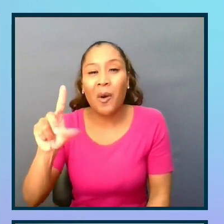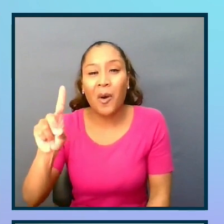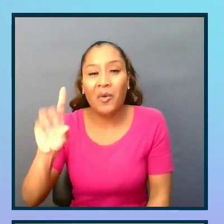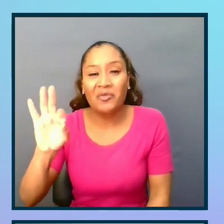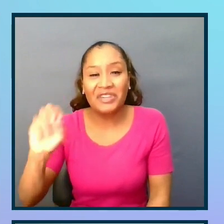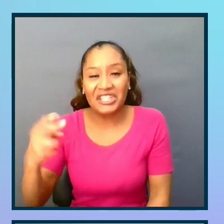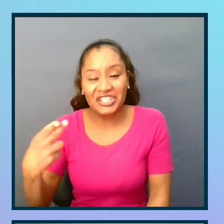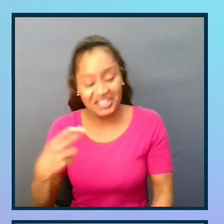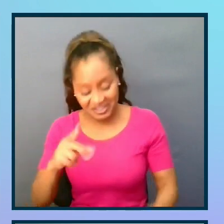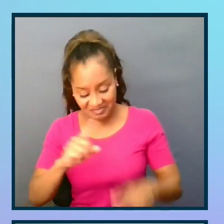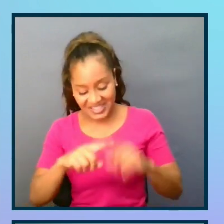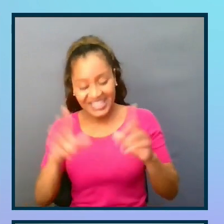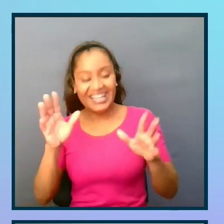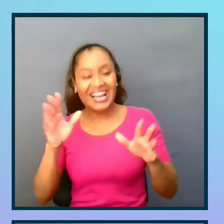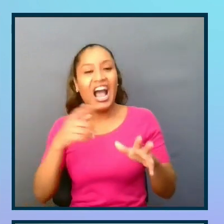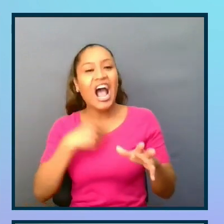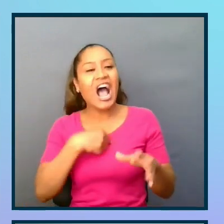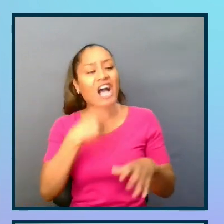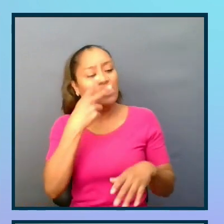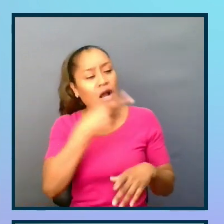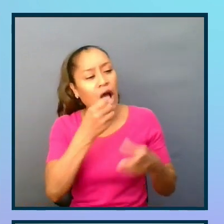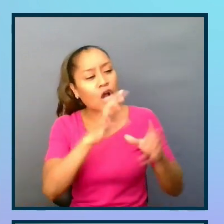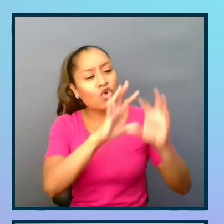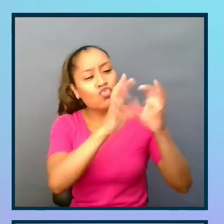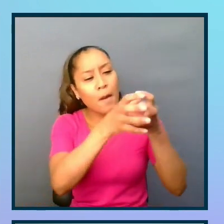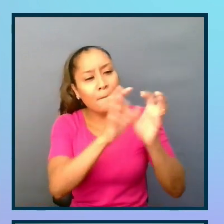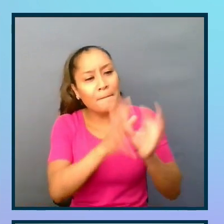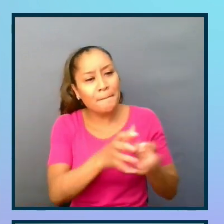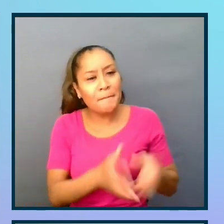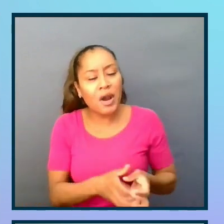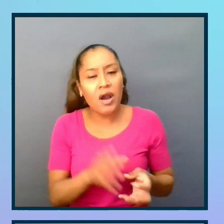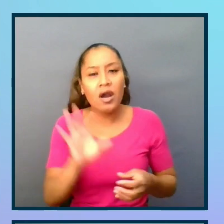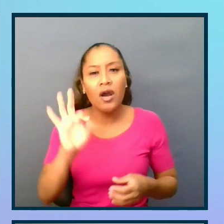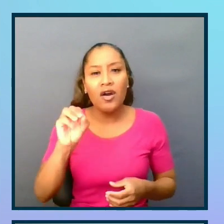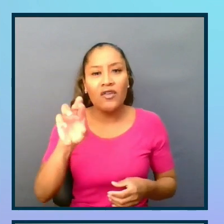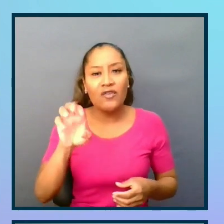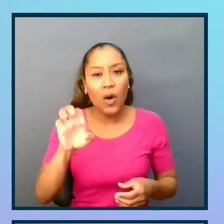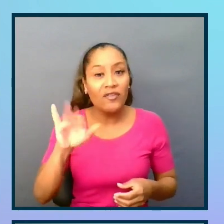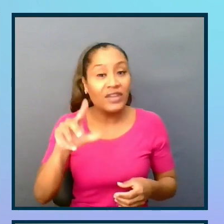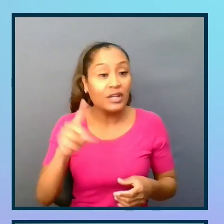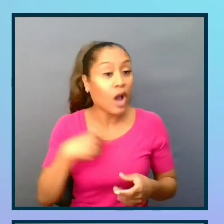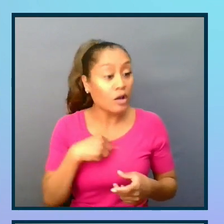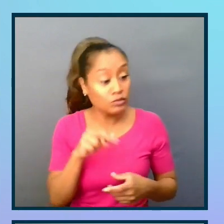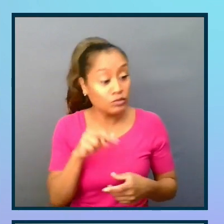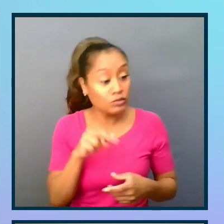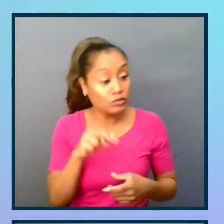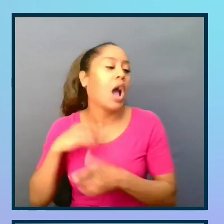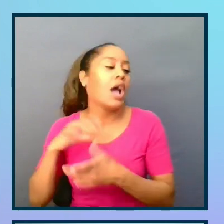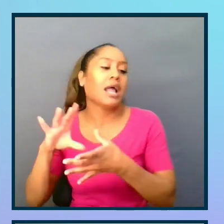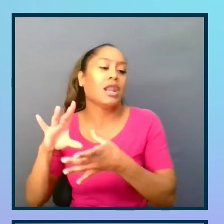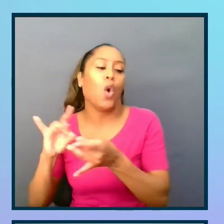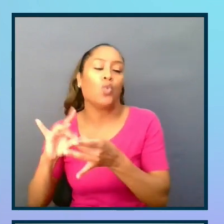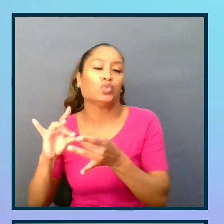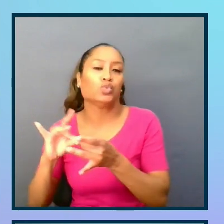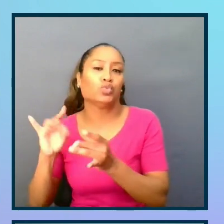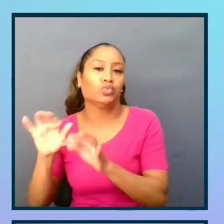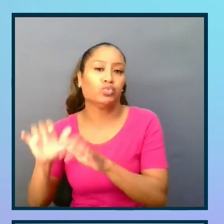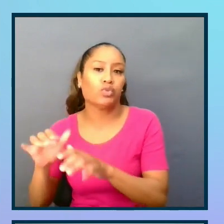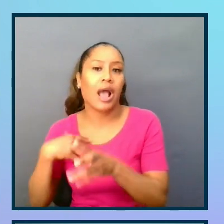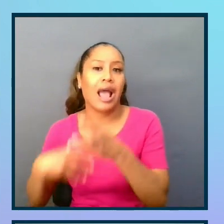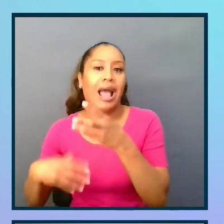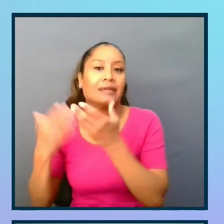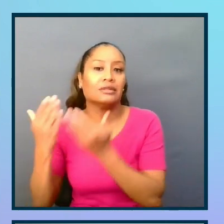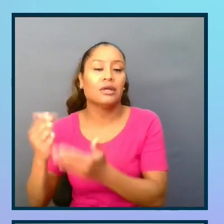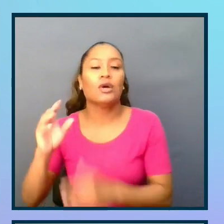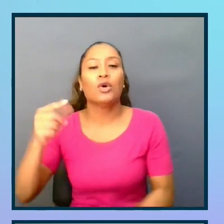lot of groups of form fields. So I want to make a note for the developers that we want to use a group role